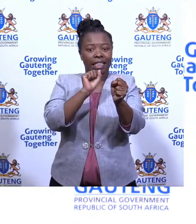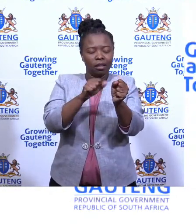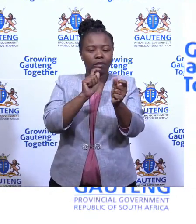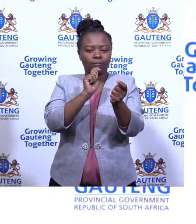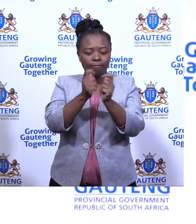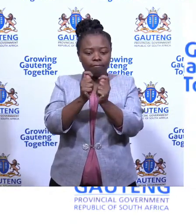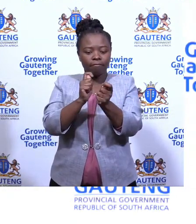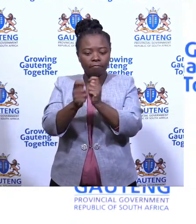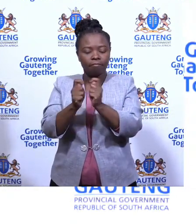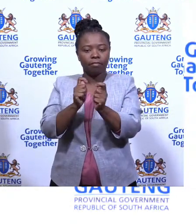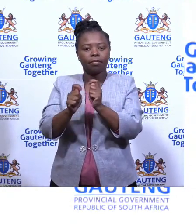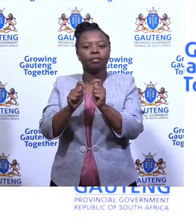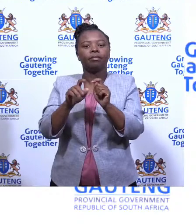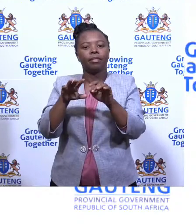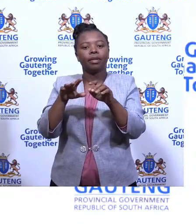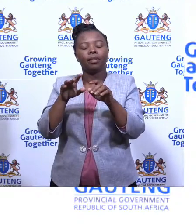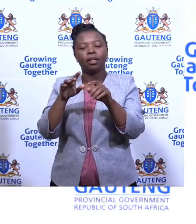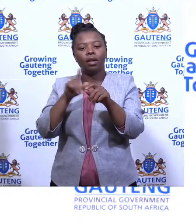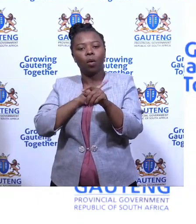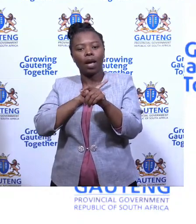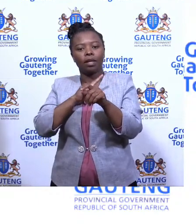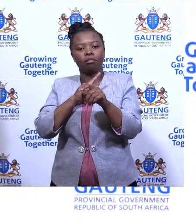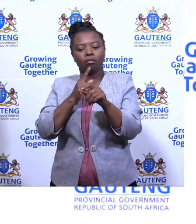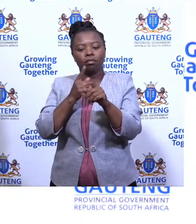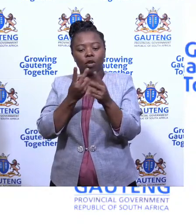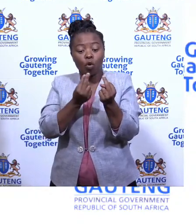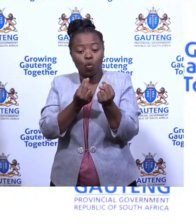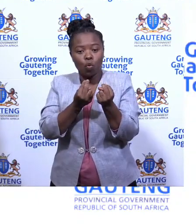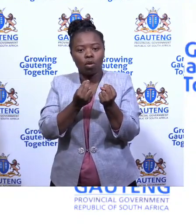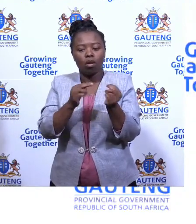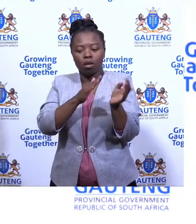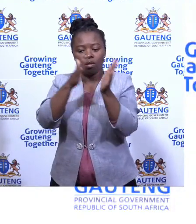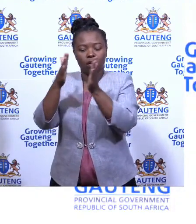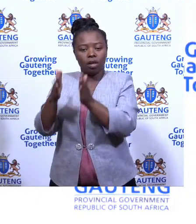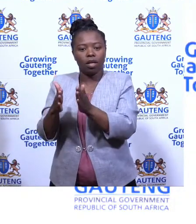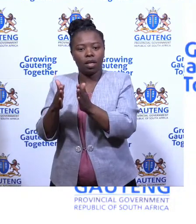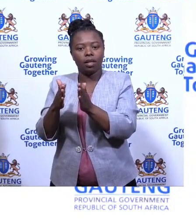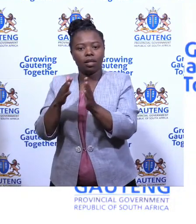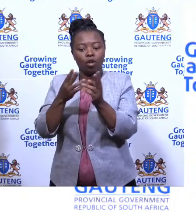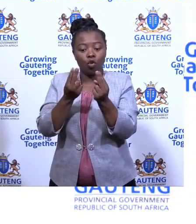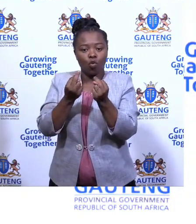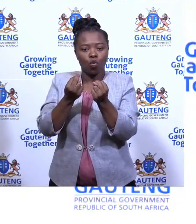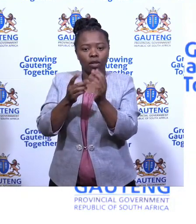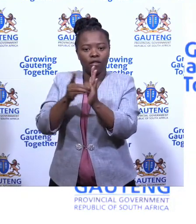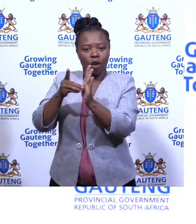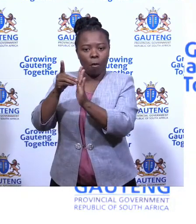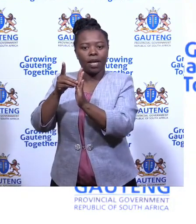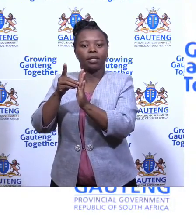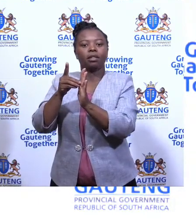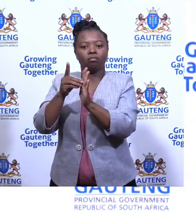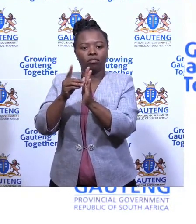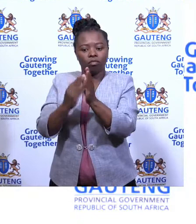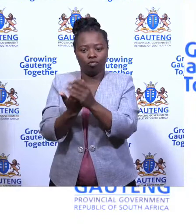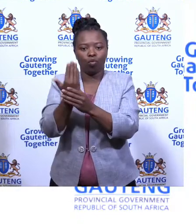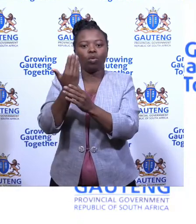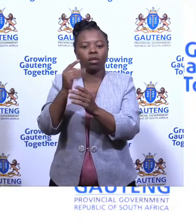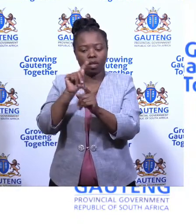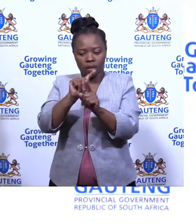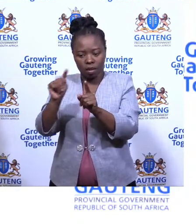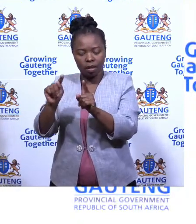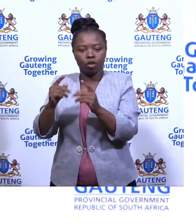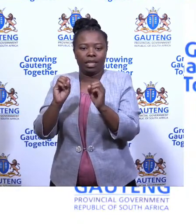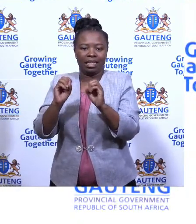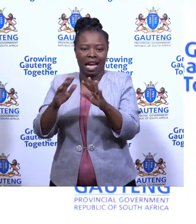we move from one phase to another and as new developments emerge. So we often start